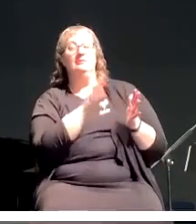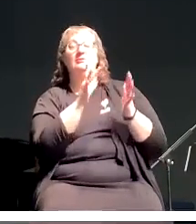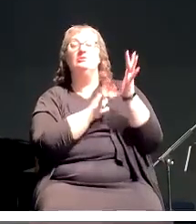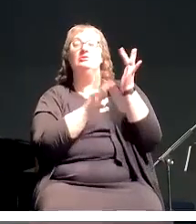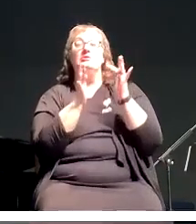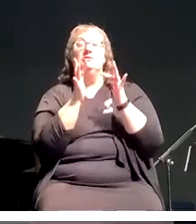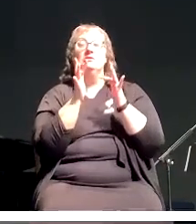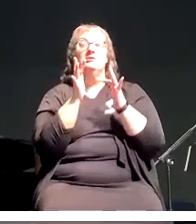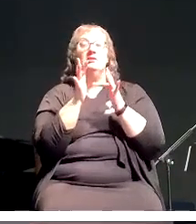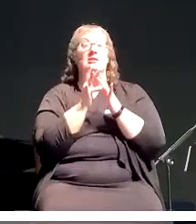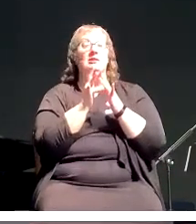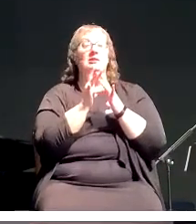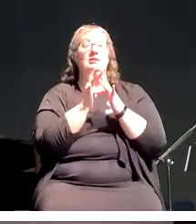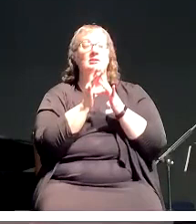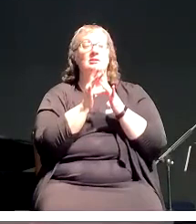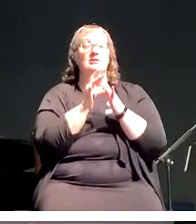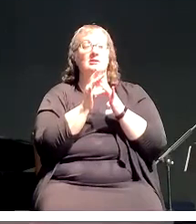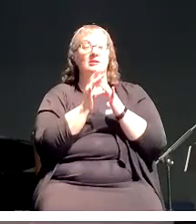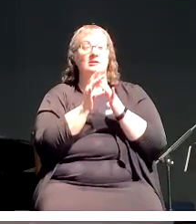Jesus, like the disciples,